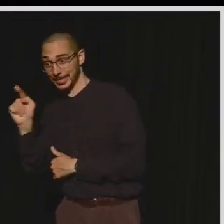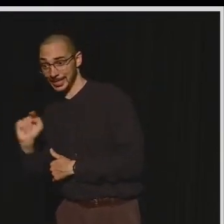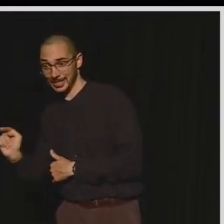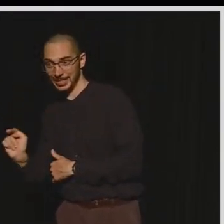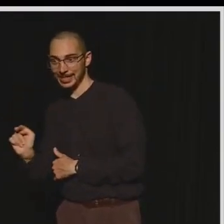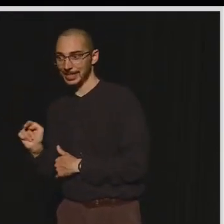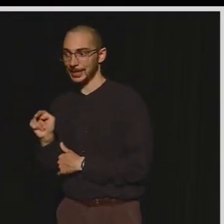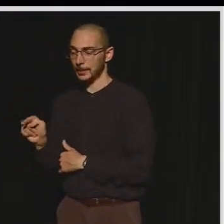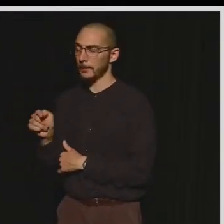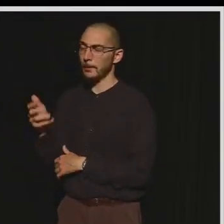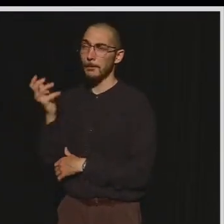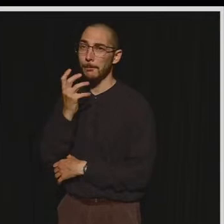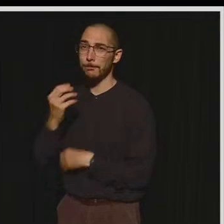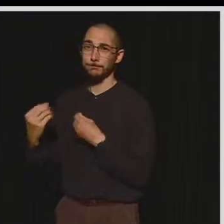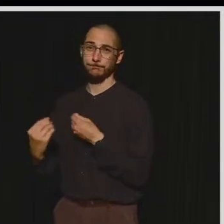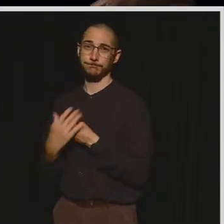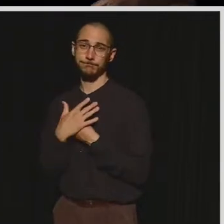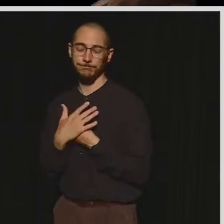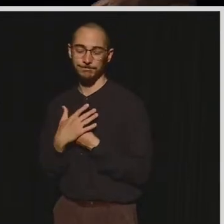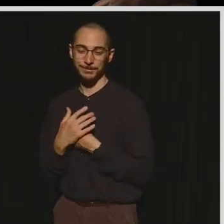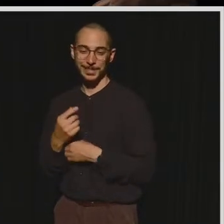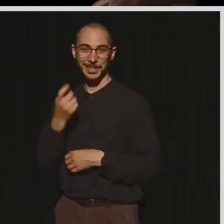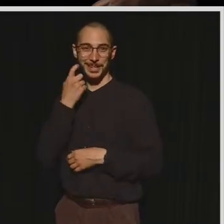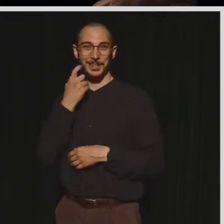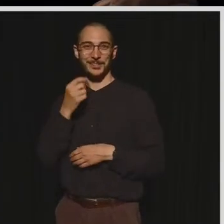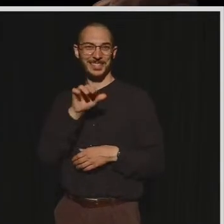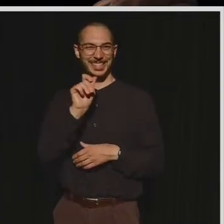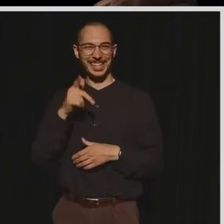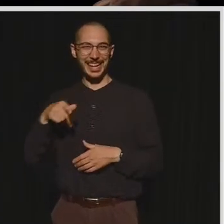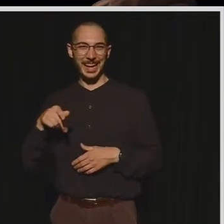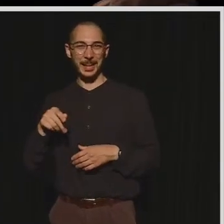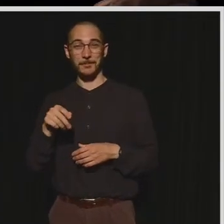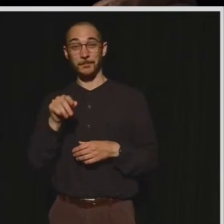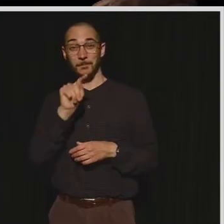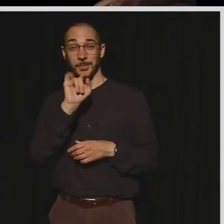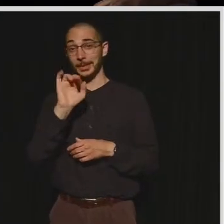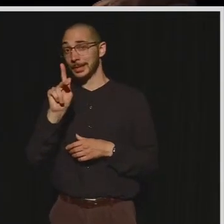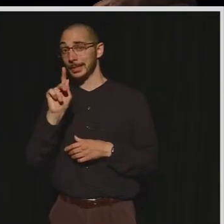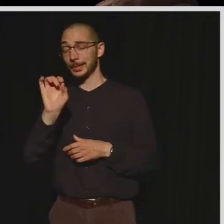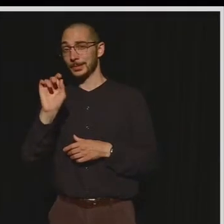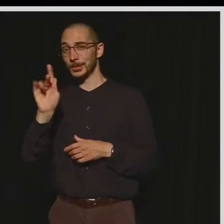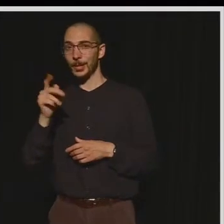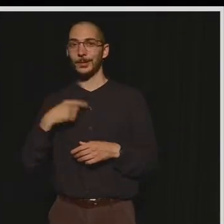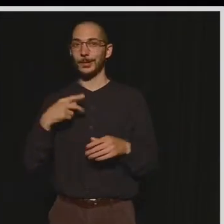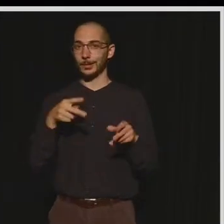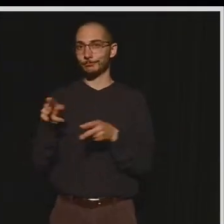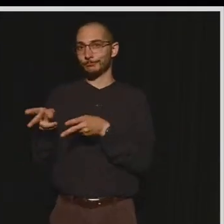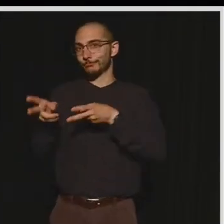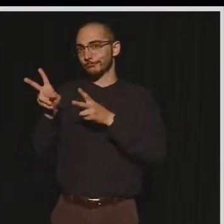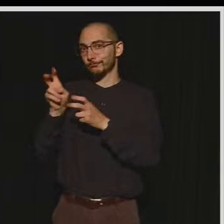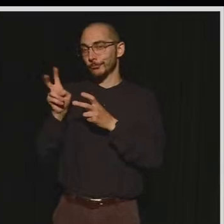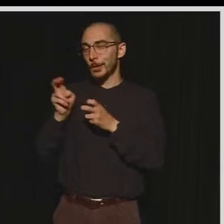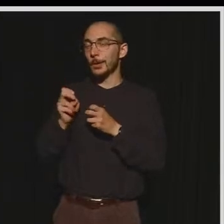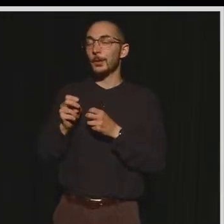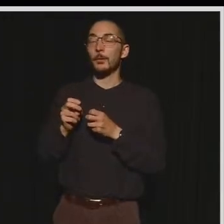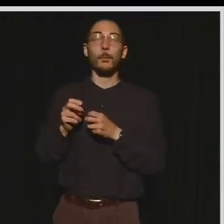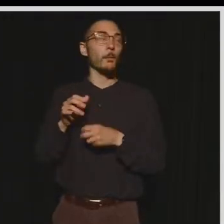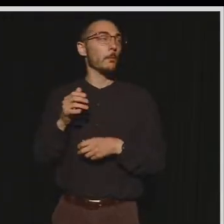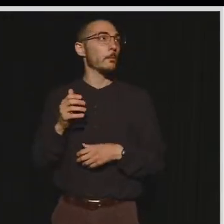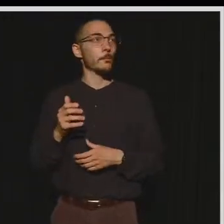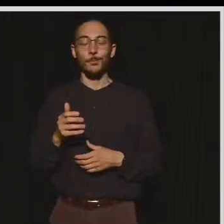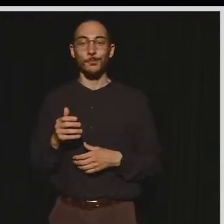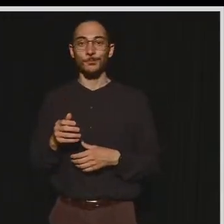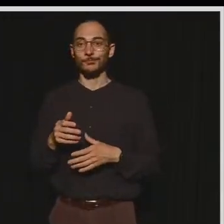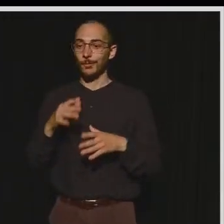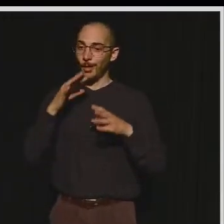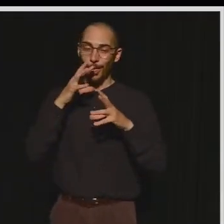download TikTok just so I could like get in the consciousness of Gen Z, and I am such a fan. I'm obsessed